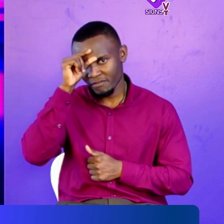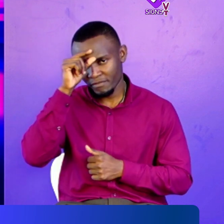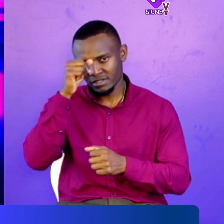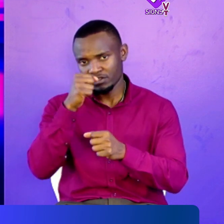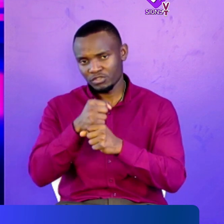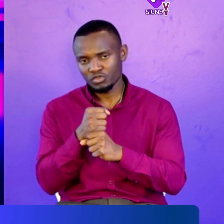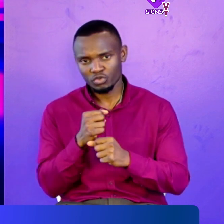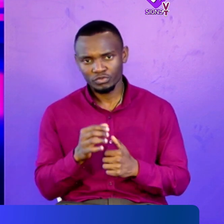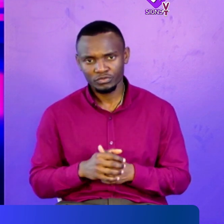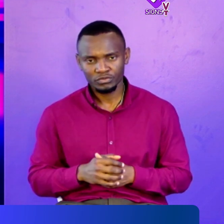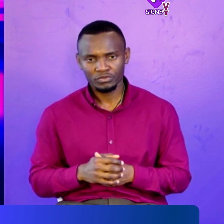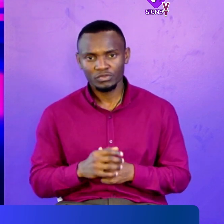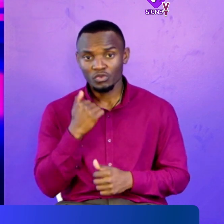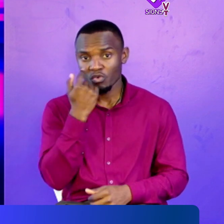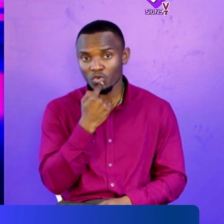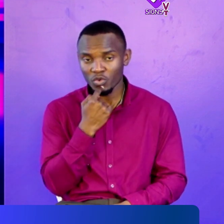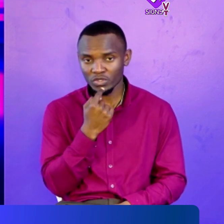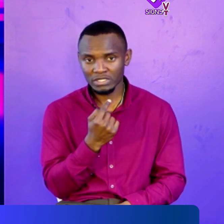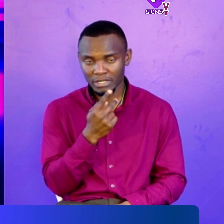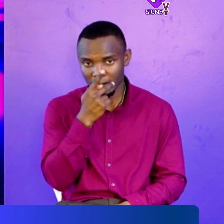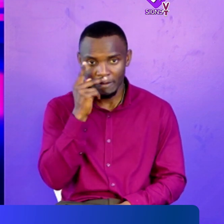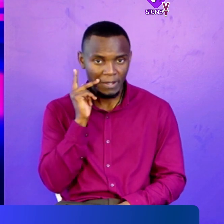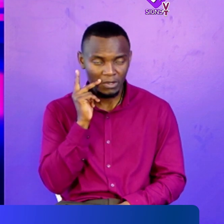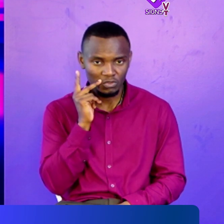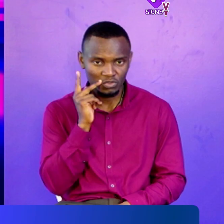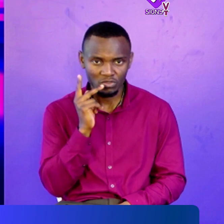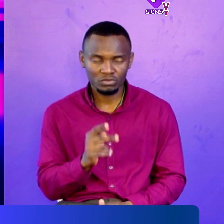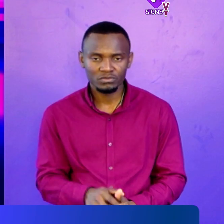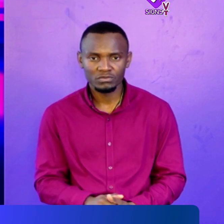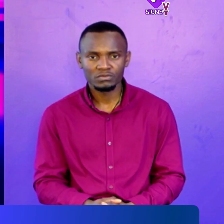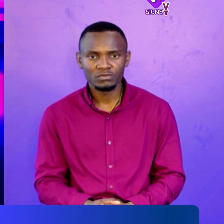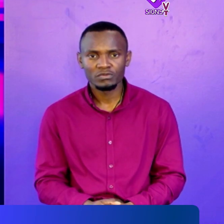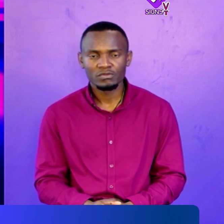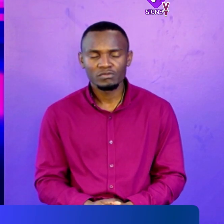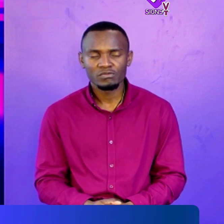regime. Kalonzo Musyoka, that is the Wiper party leader,